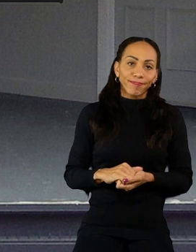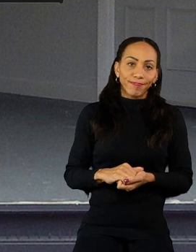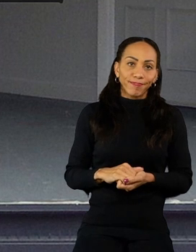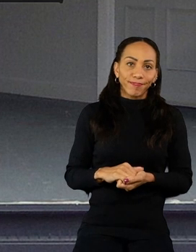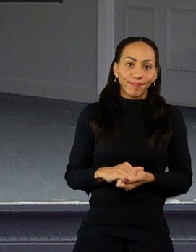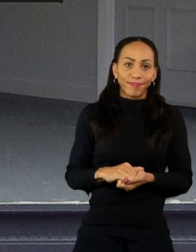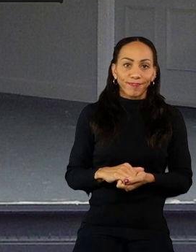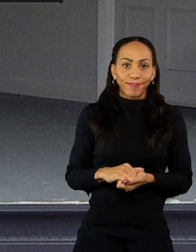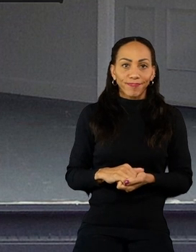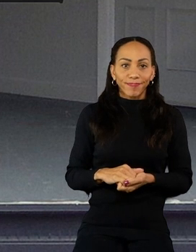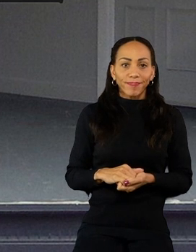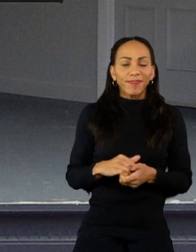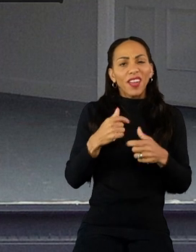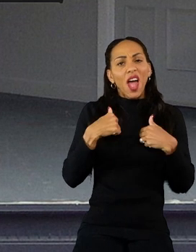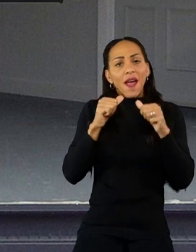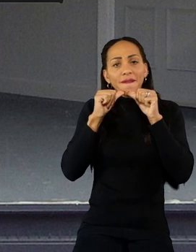machine.